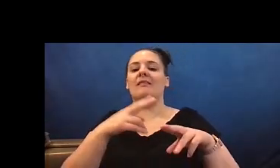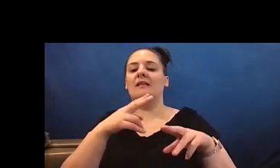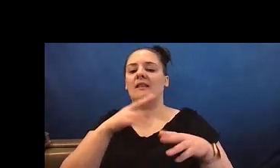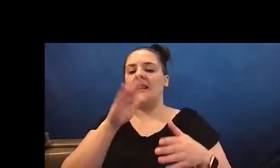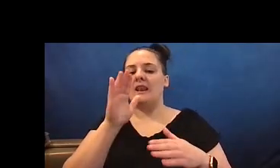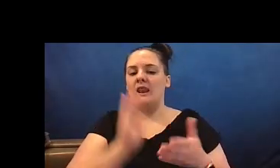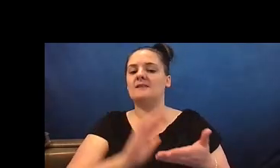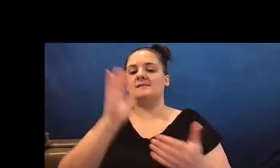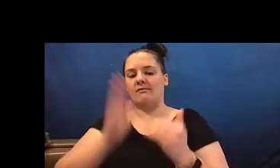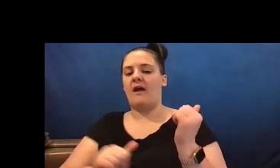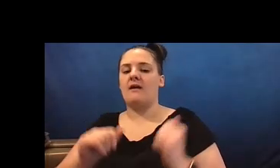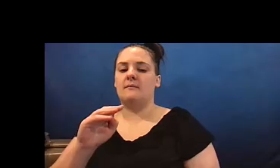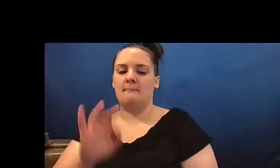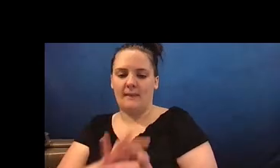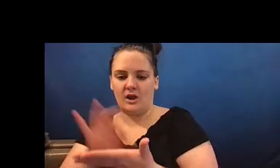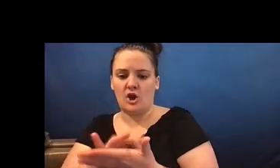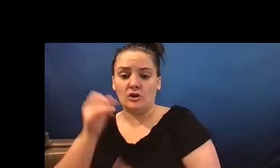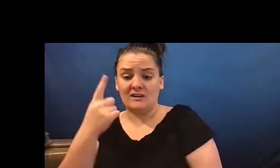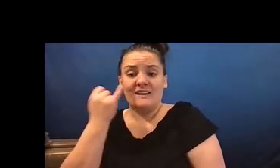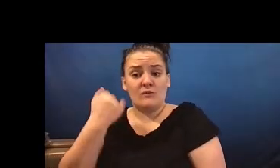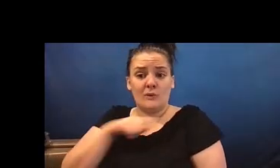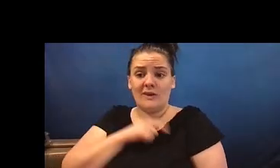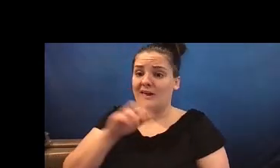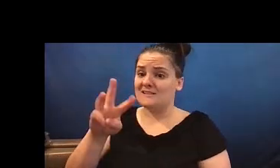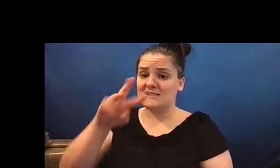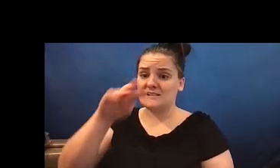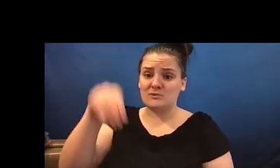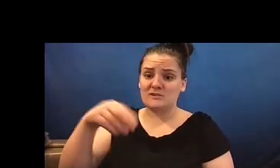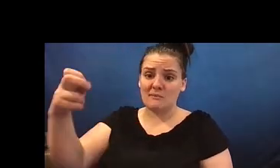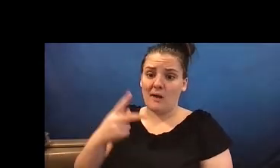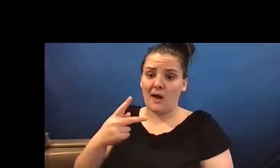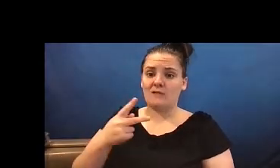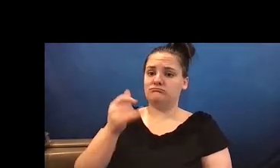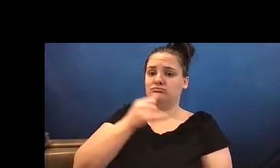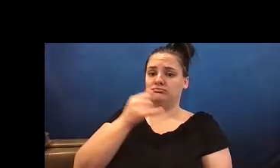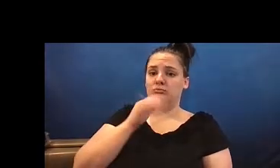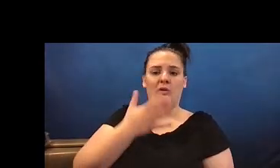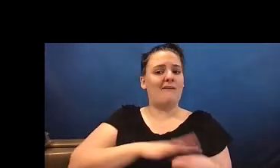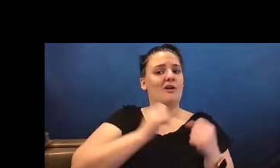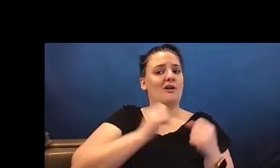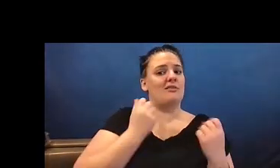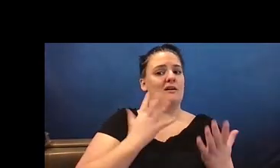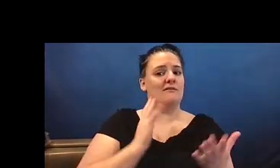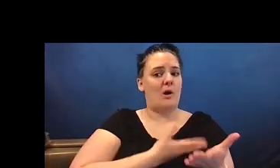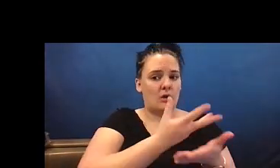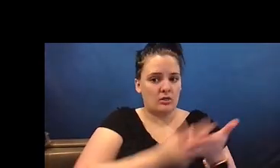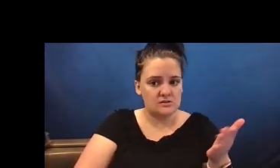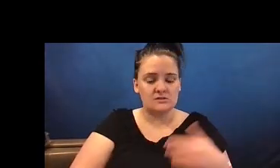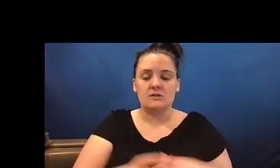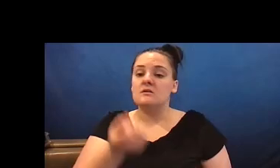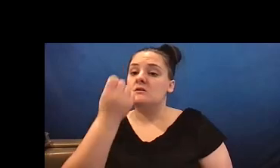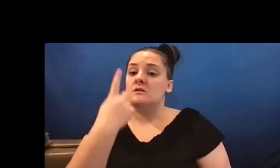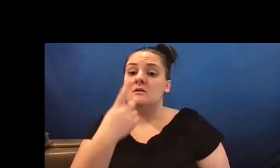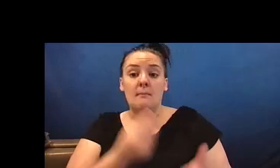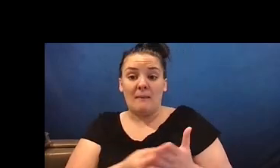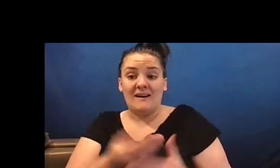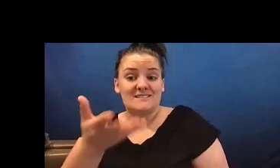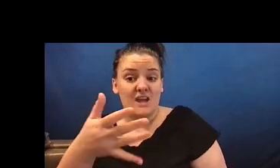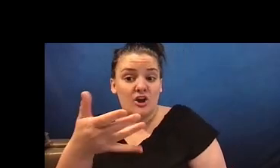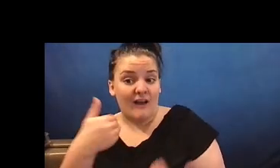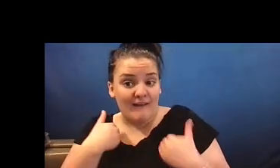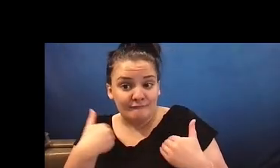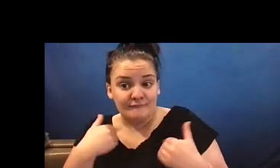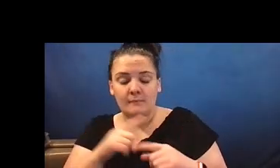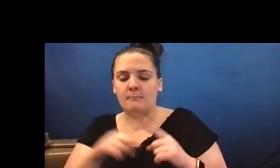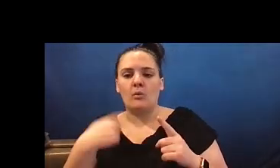3% increase in my revenue. That could probably cover a lot of the losses. So the money is there, but it's being spent in the wrong places.